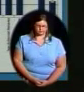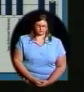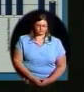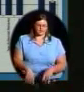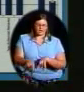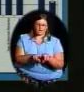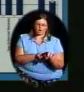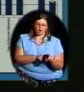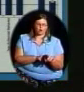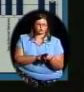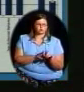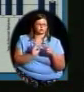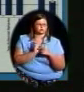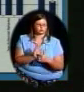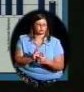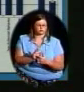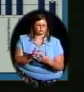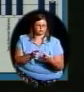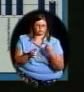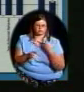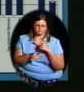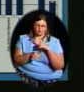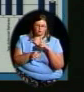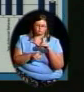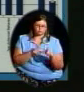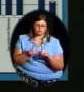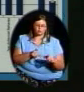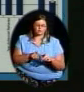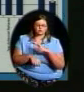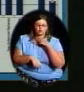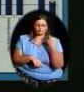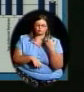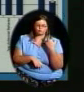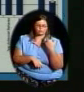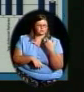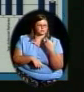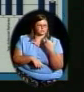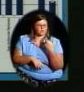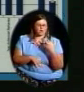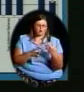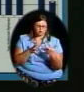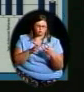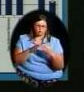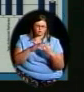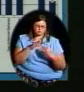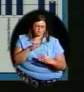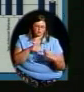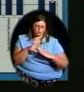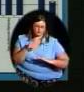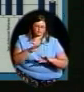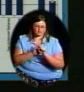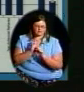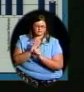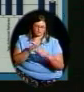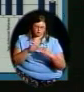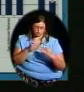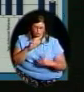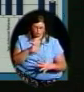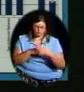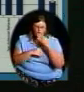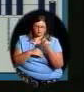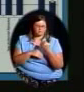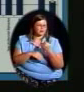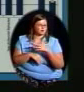It also provides you, from the questions, a risk profile factor. And of course, you want to be lower than the state. The lower, the better, on the risk